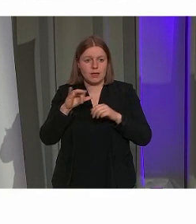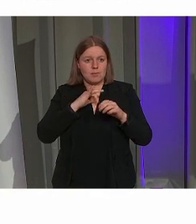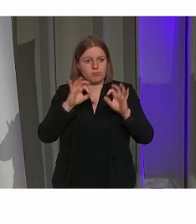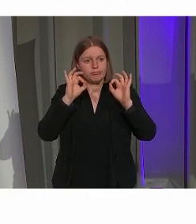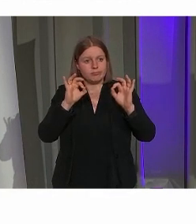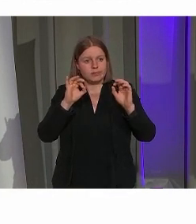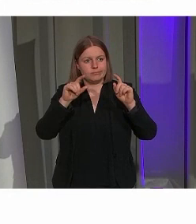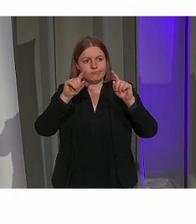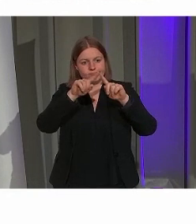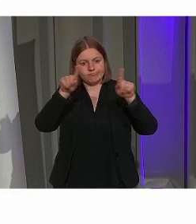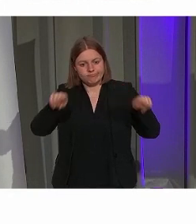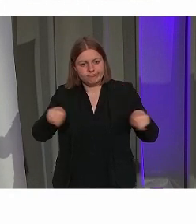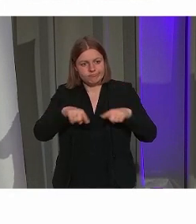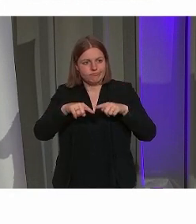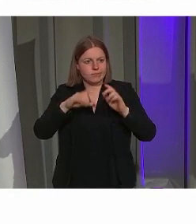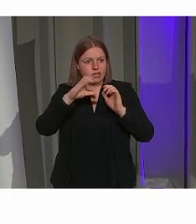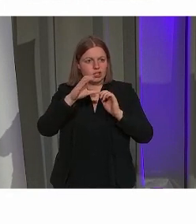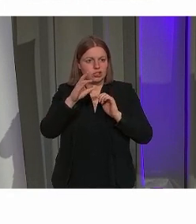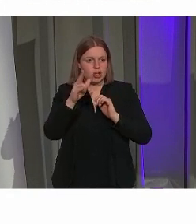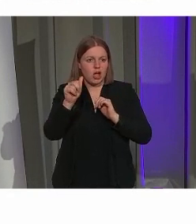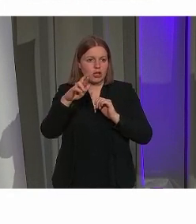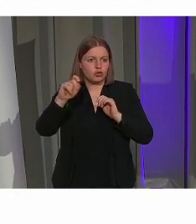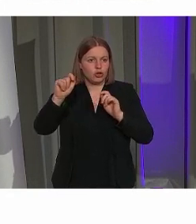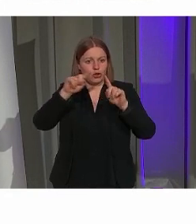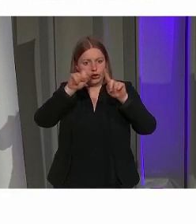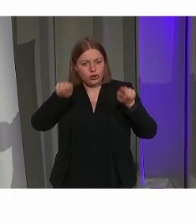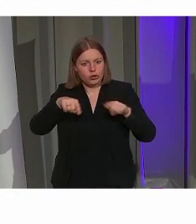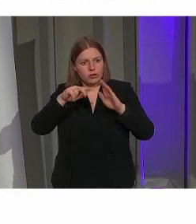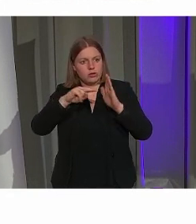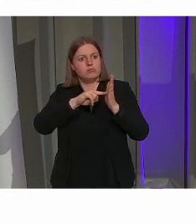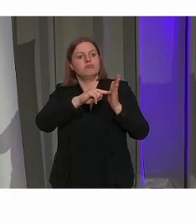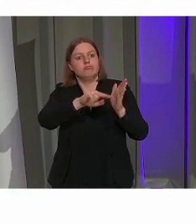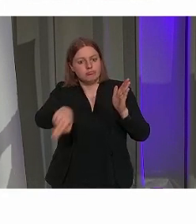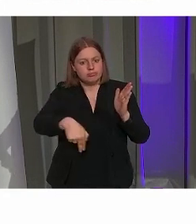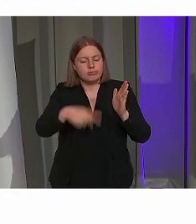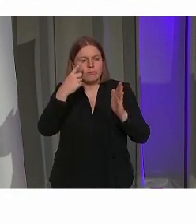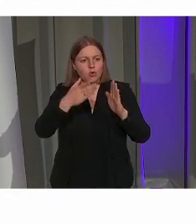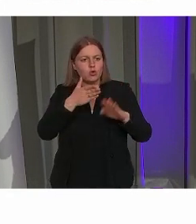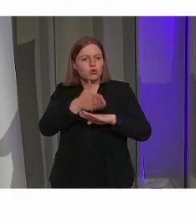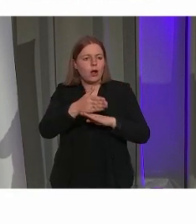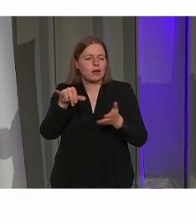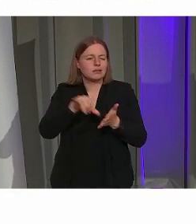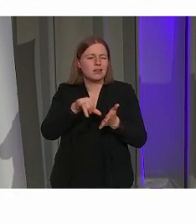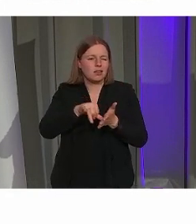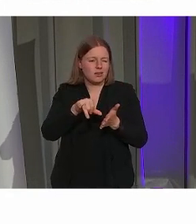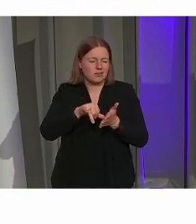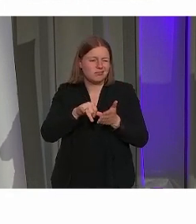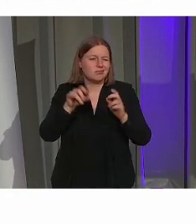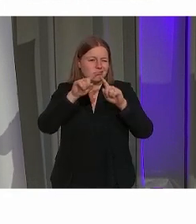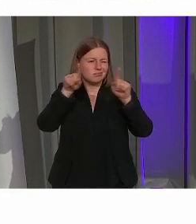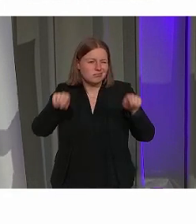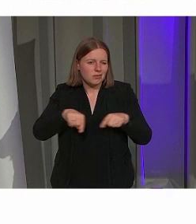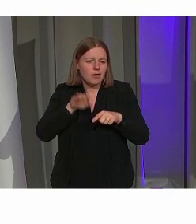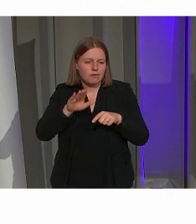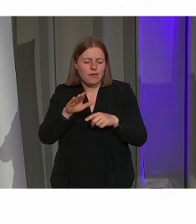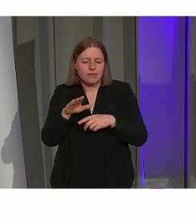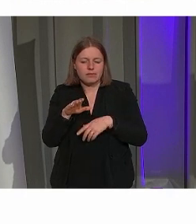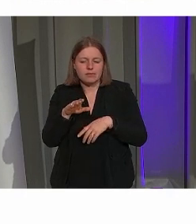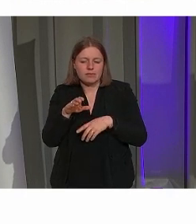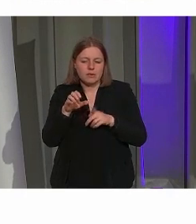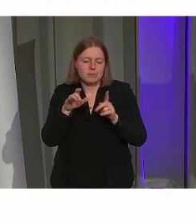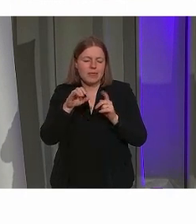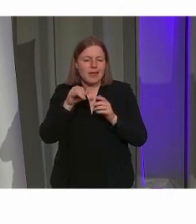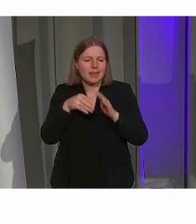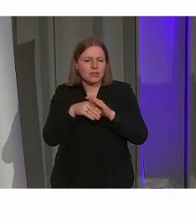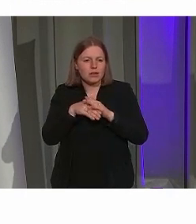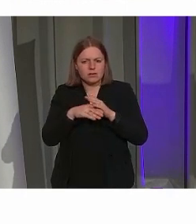course. And at the end of 2020 as well, we signed the Charter of Inter, the Charter towards